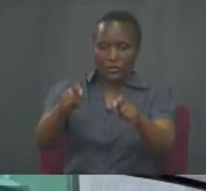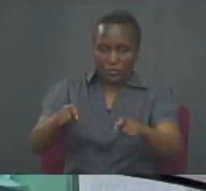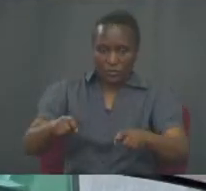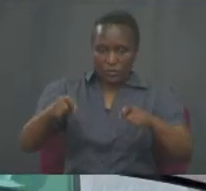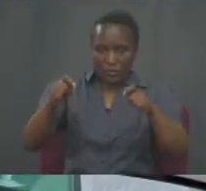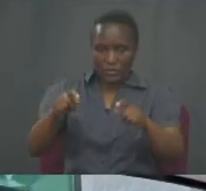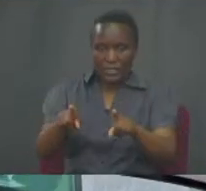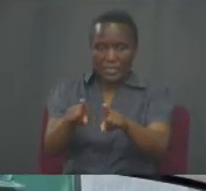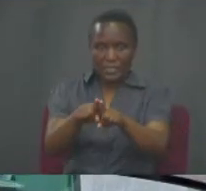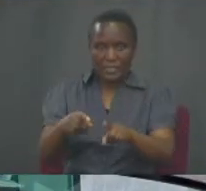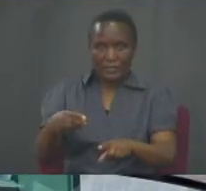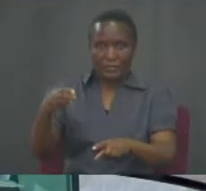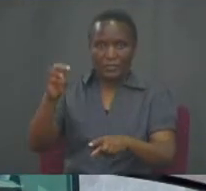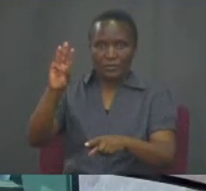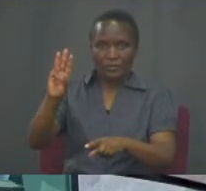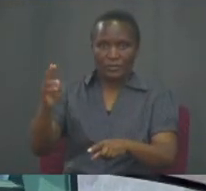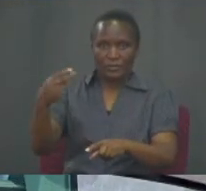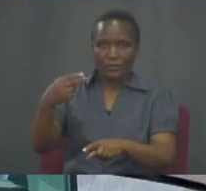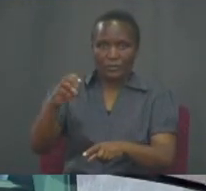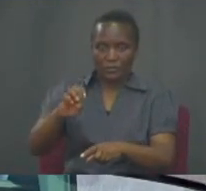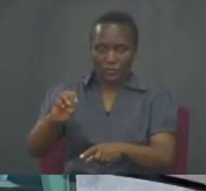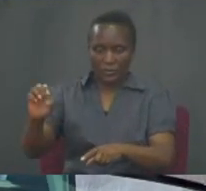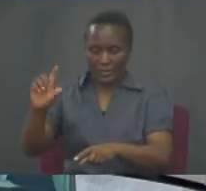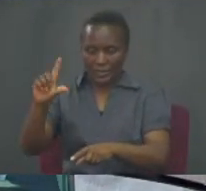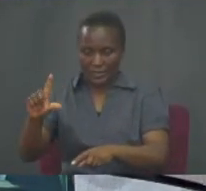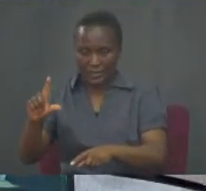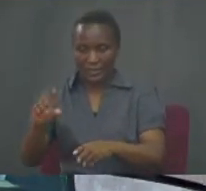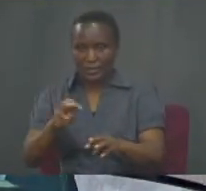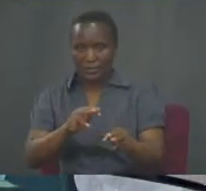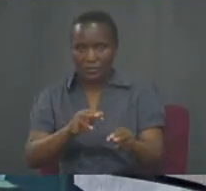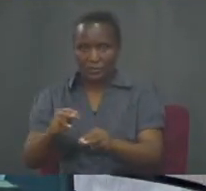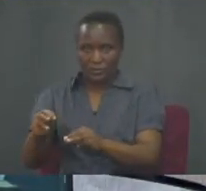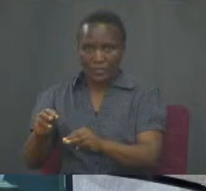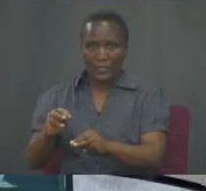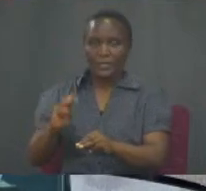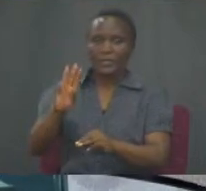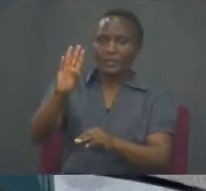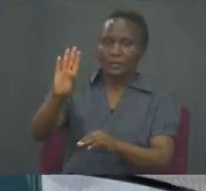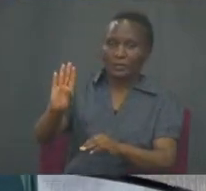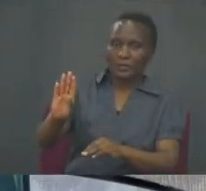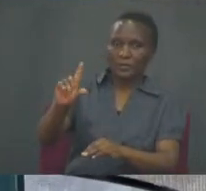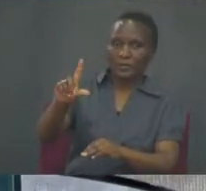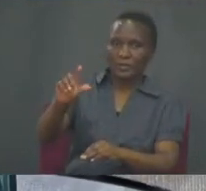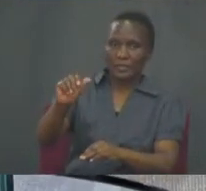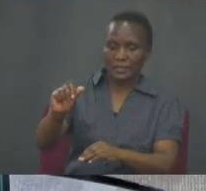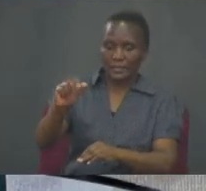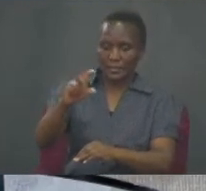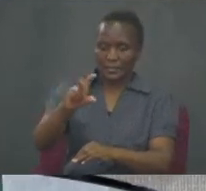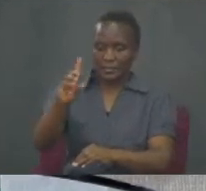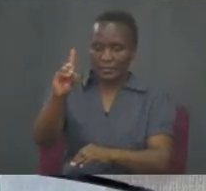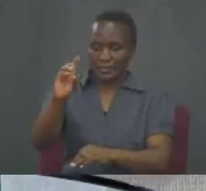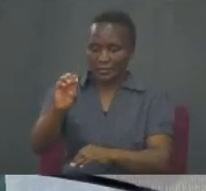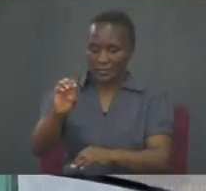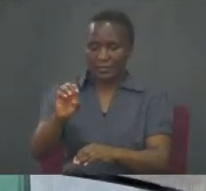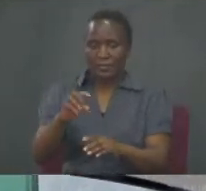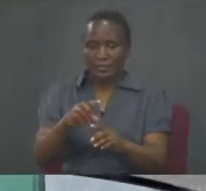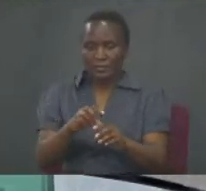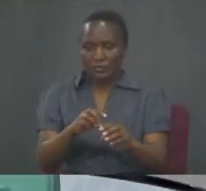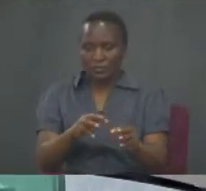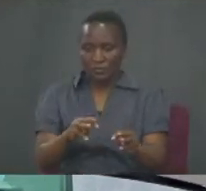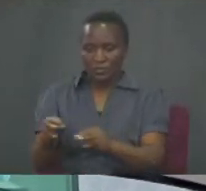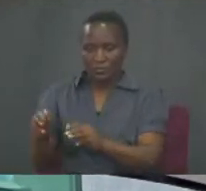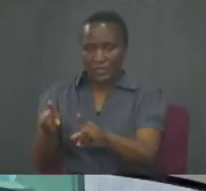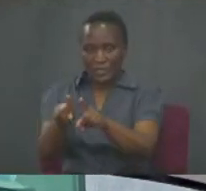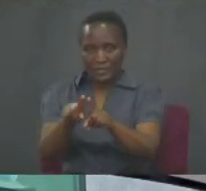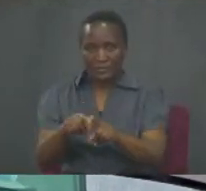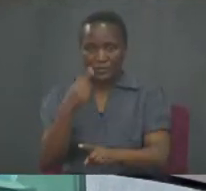the blades are turning. And they cut from both ends. So what they would do is, the first thing